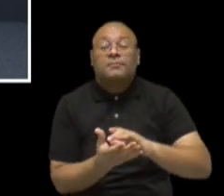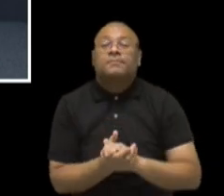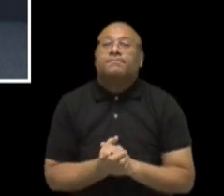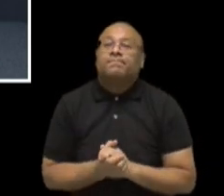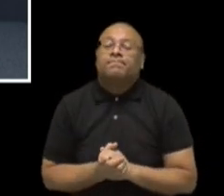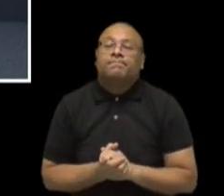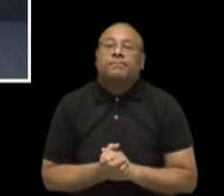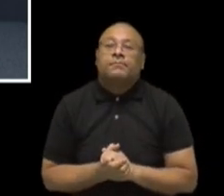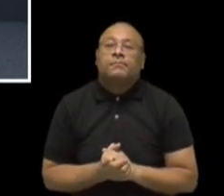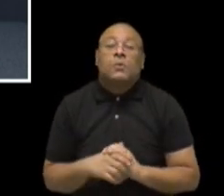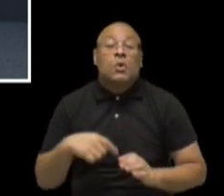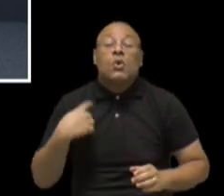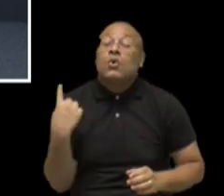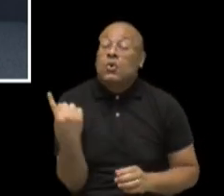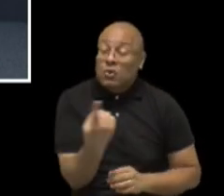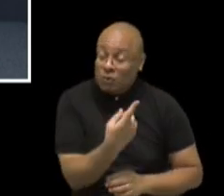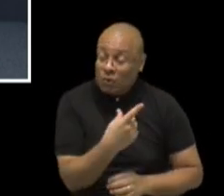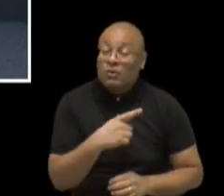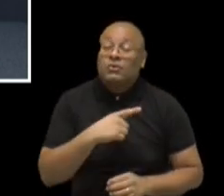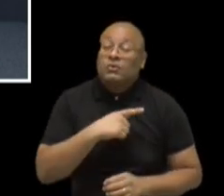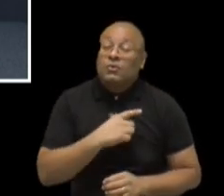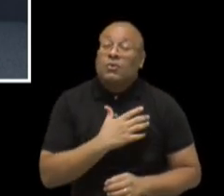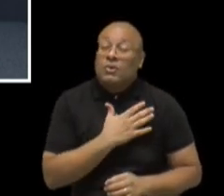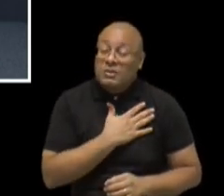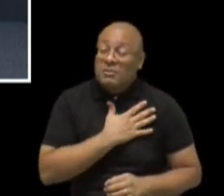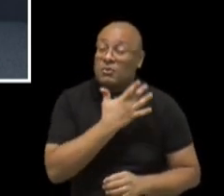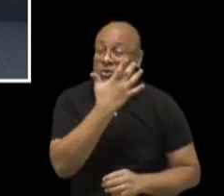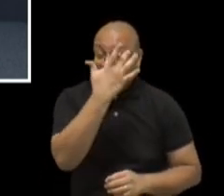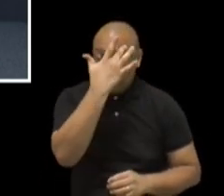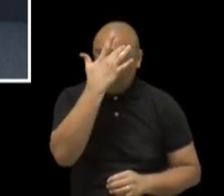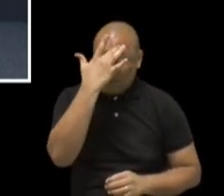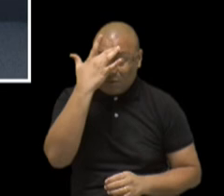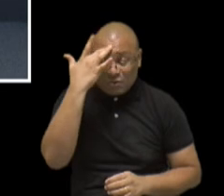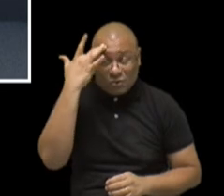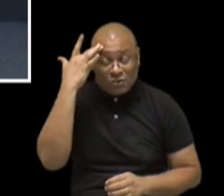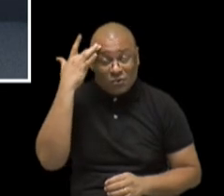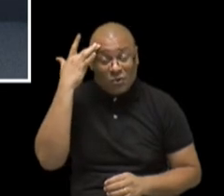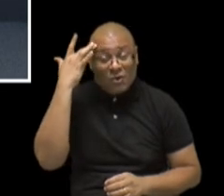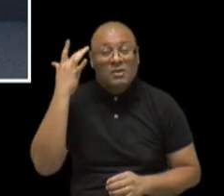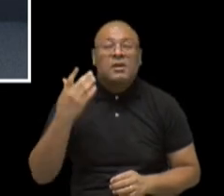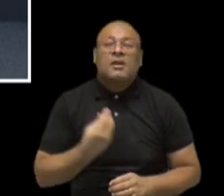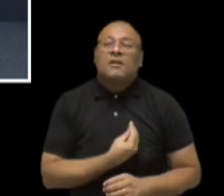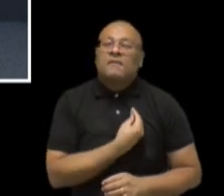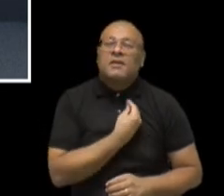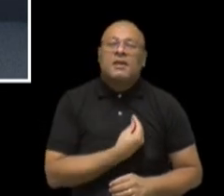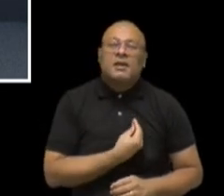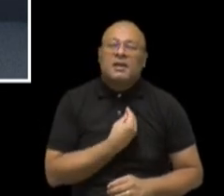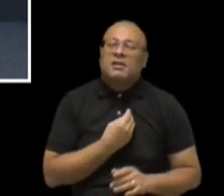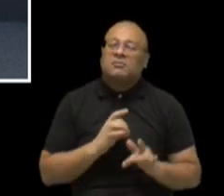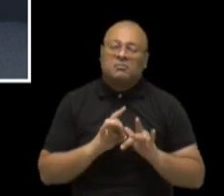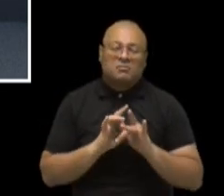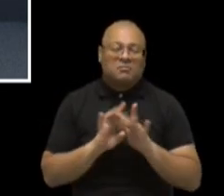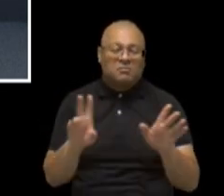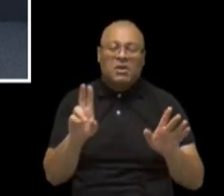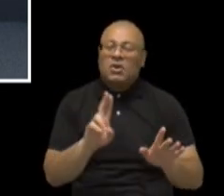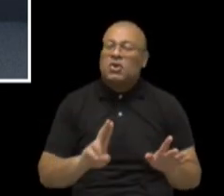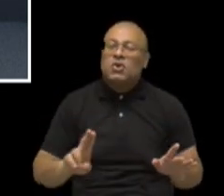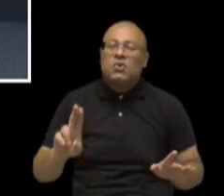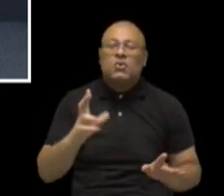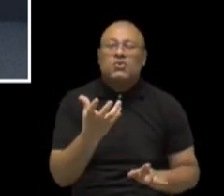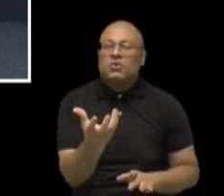We like to make clothes for people that live their lives rather than taking it too